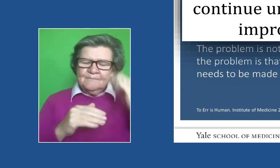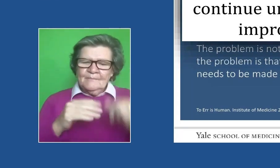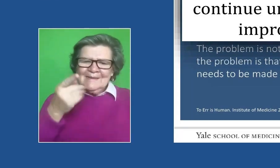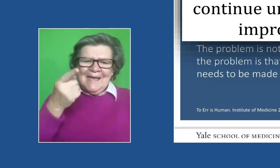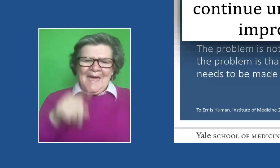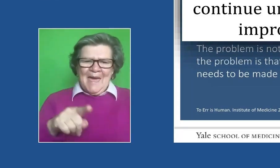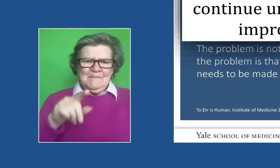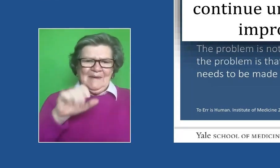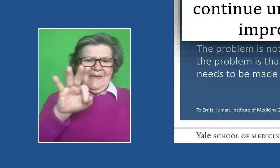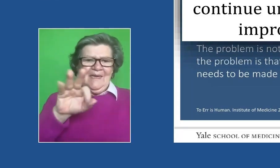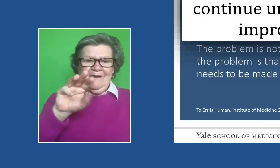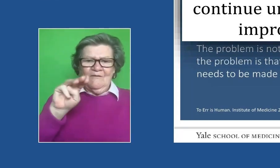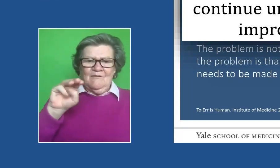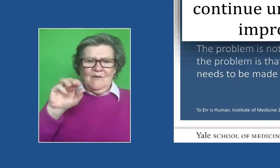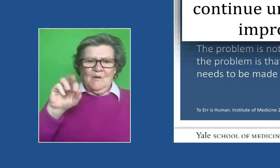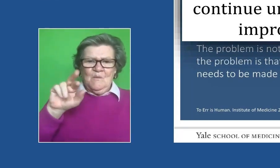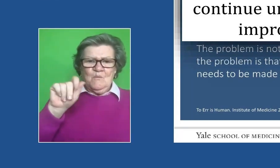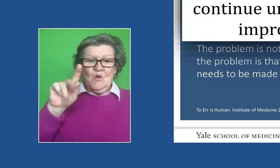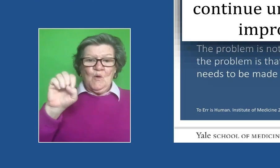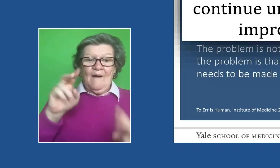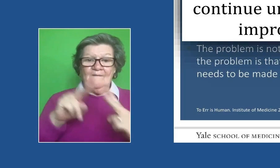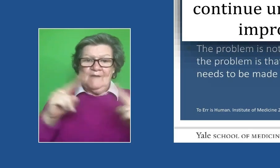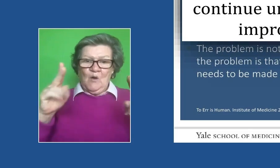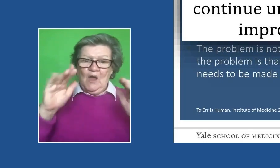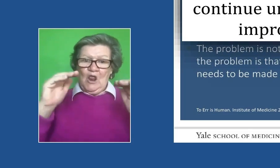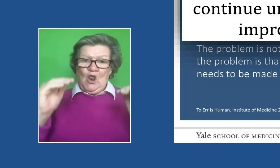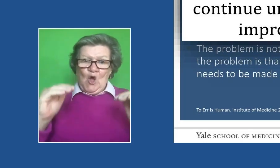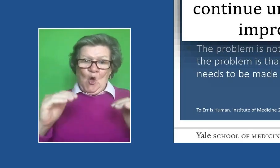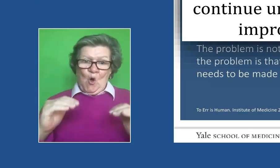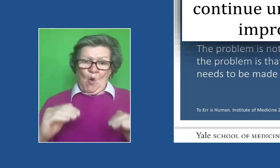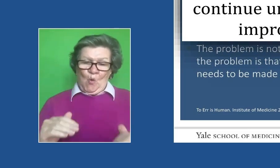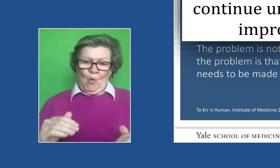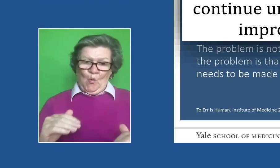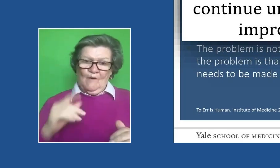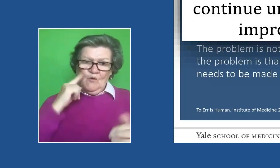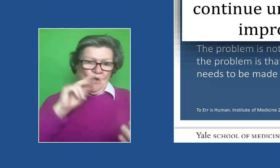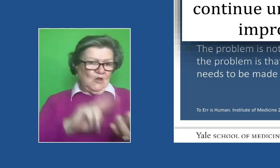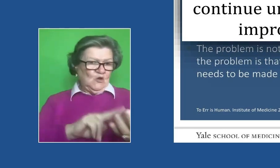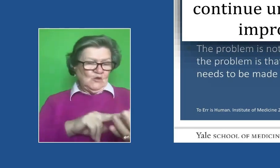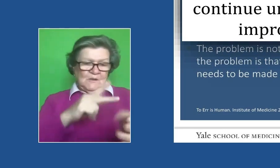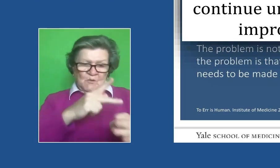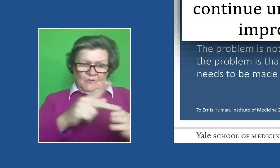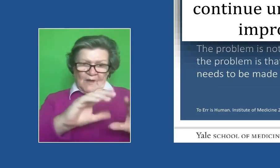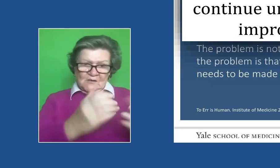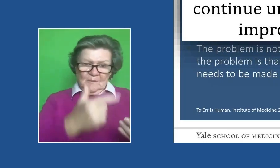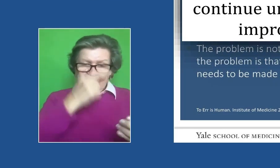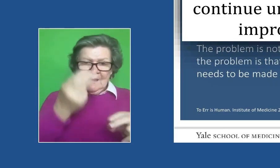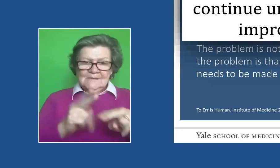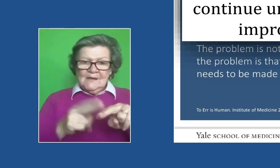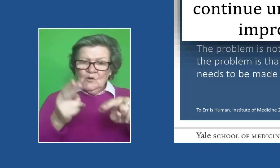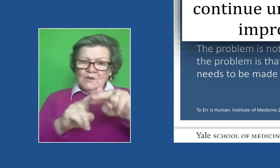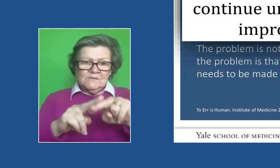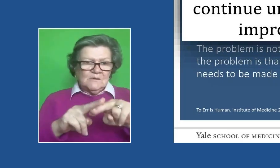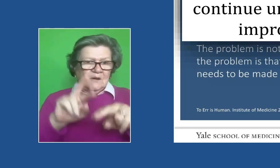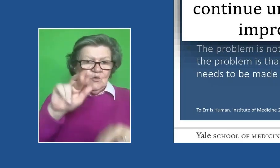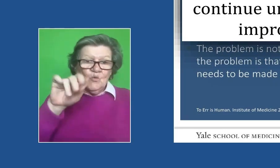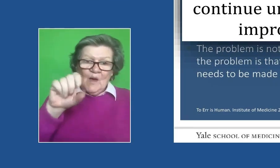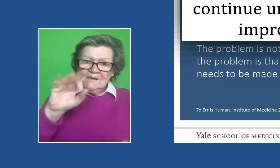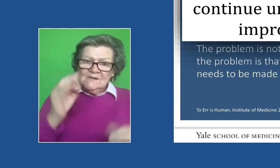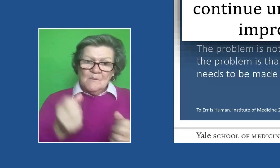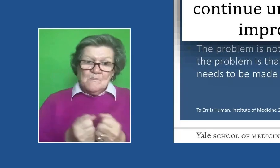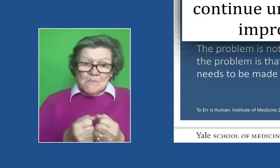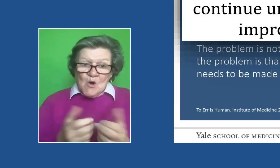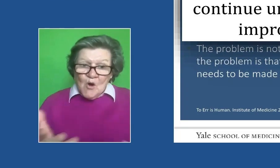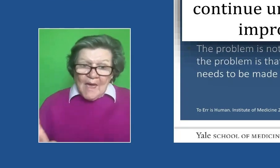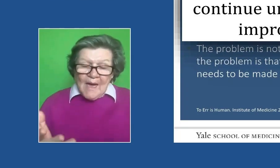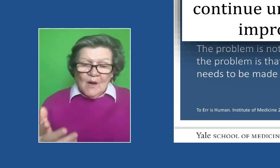very low, especially for the nursing profession, but really across healthcare, because of increased rates of burnout, and